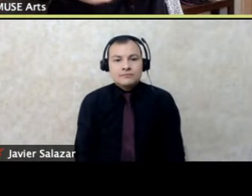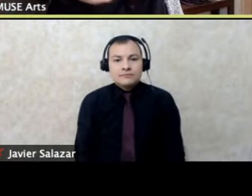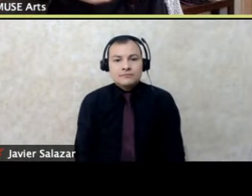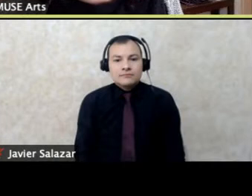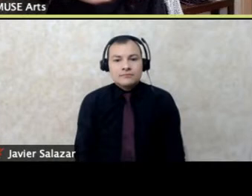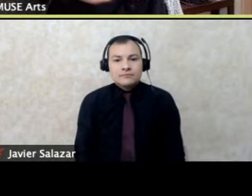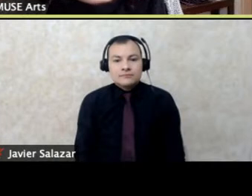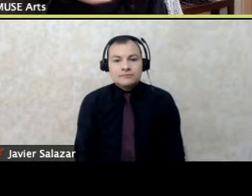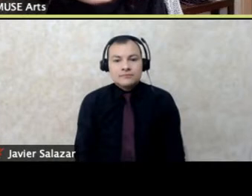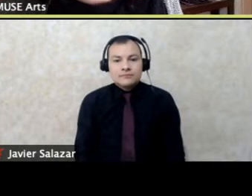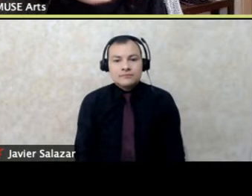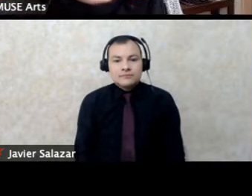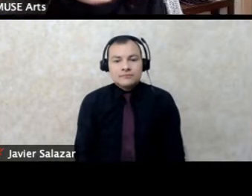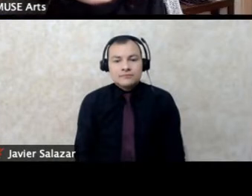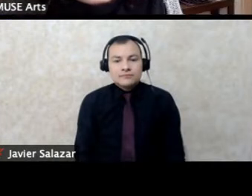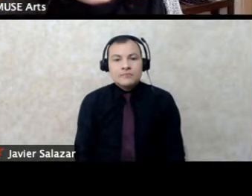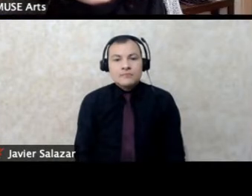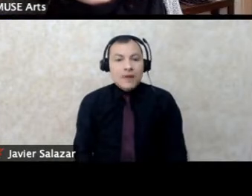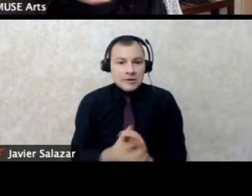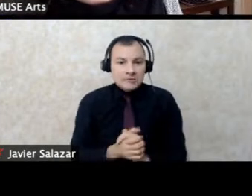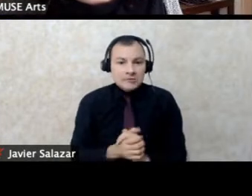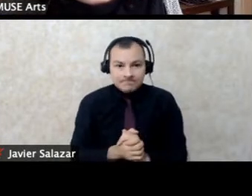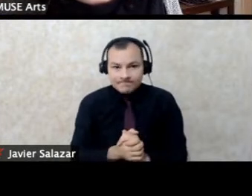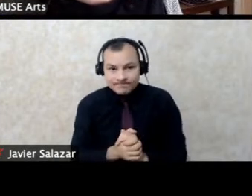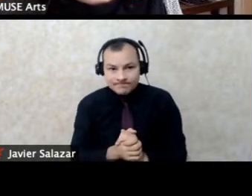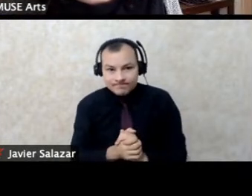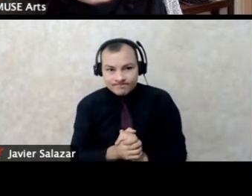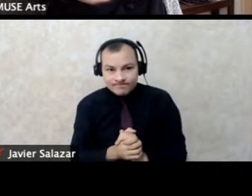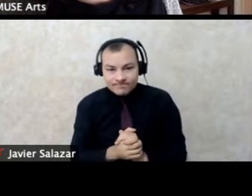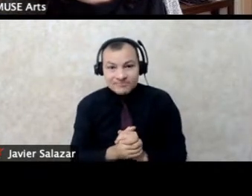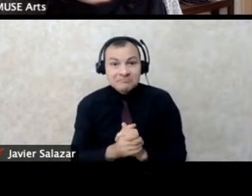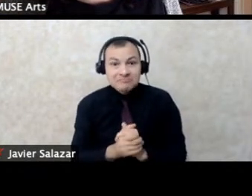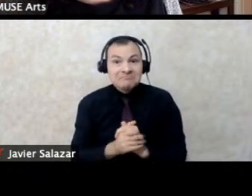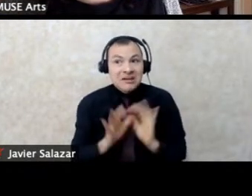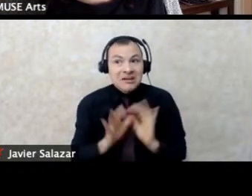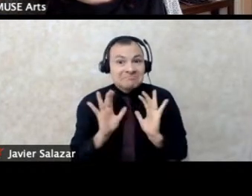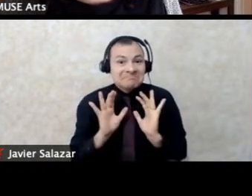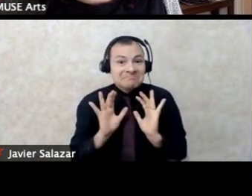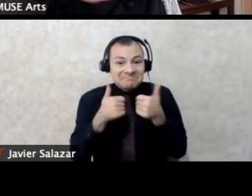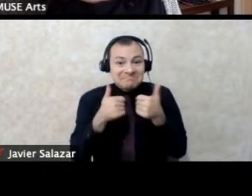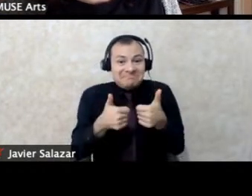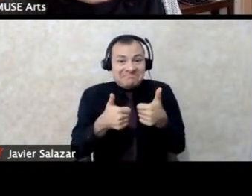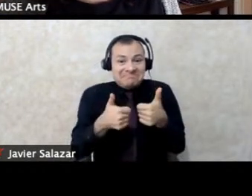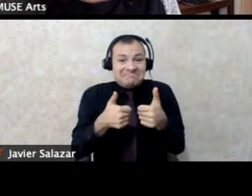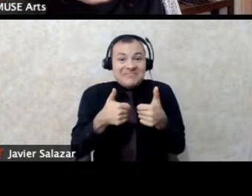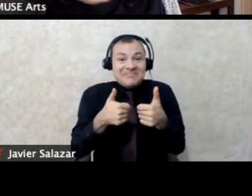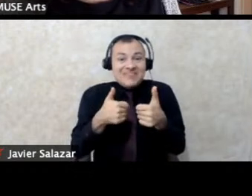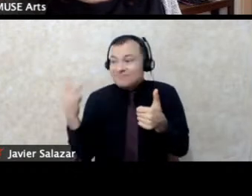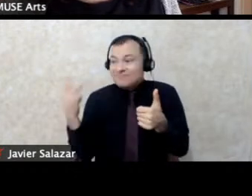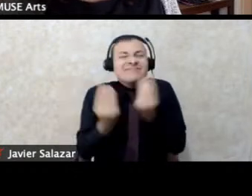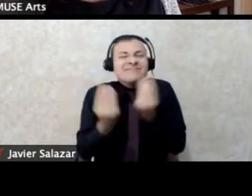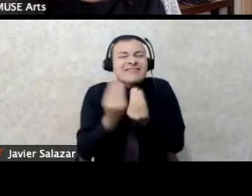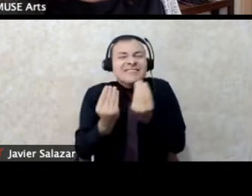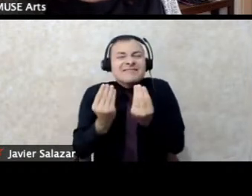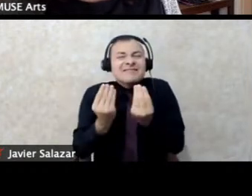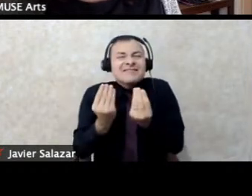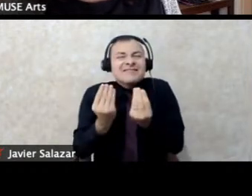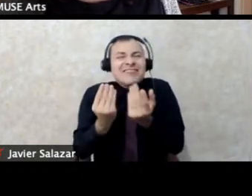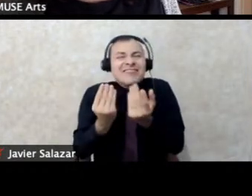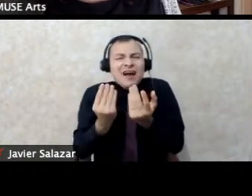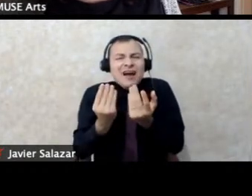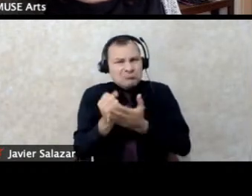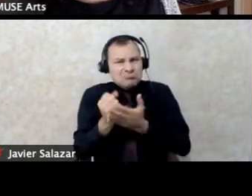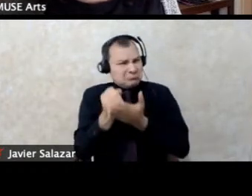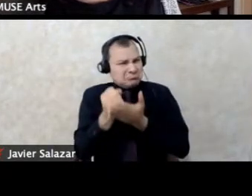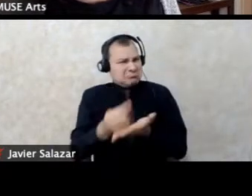Ok, y pues nada, no sé, yo creo que ya podríamos hablar un poco de lo que hacemos por la paz. Bueno,